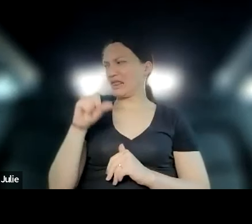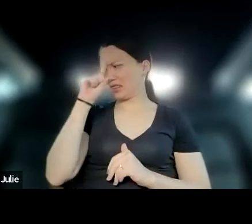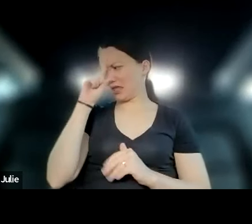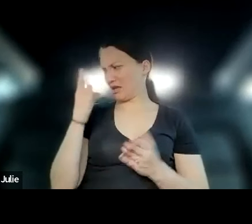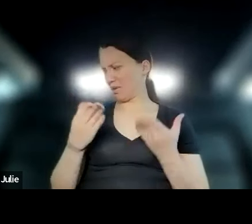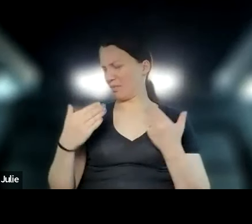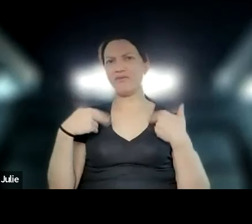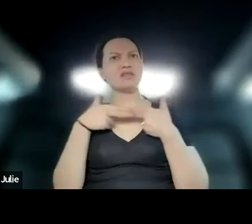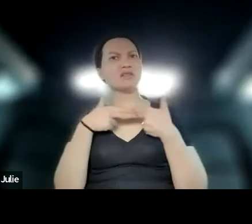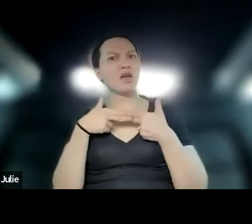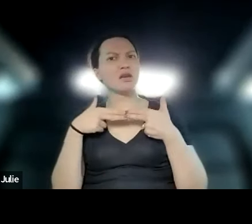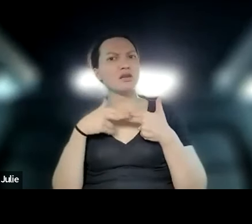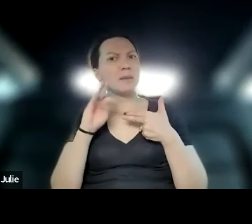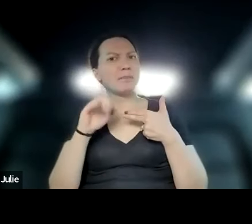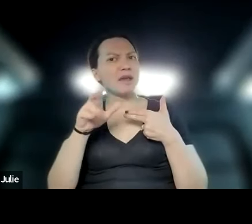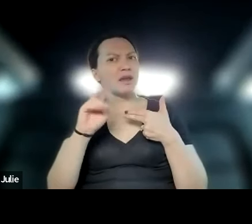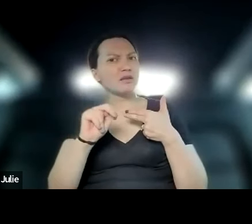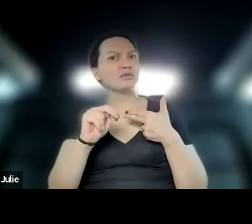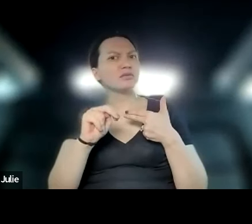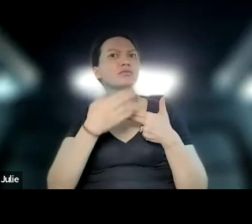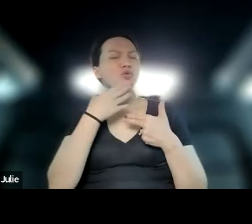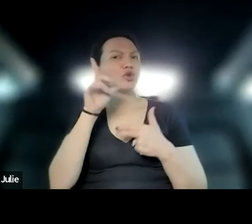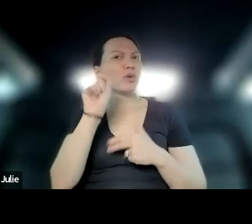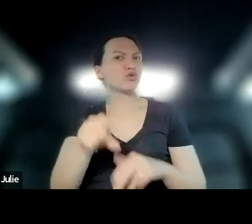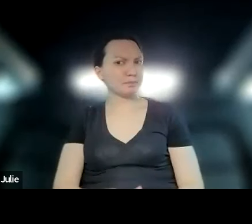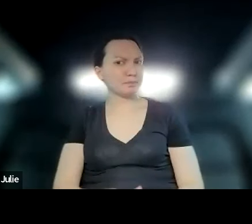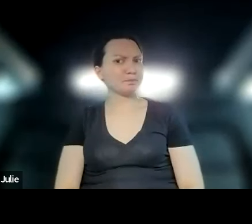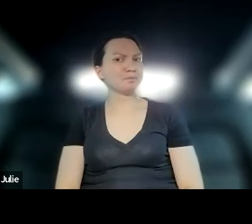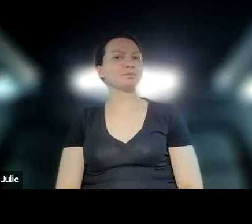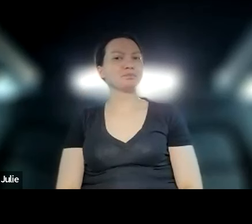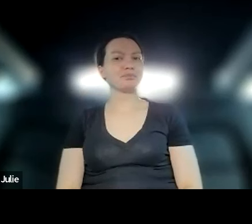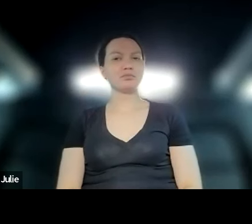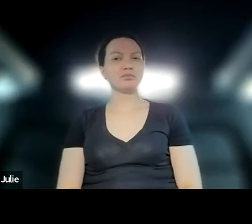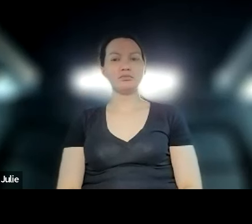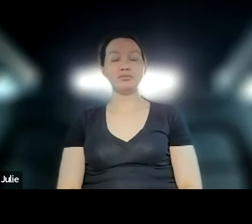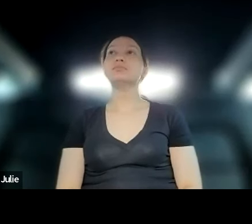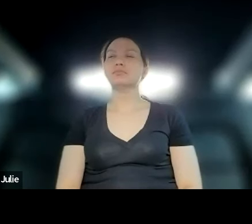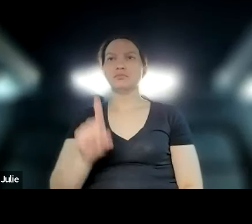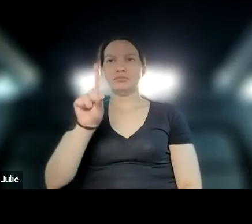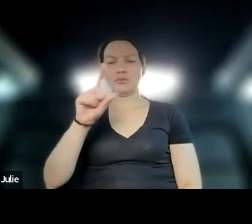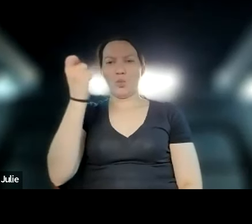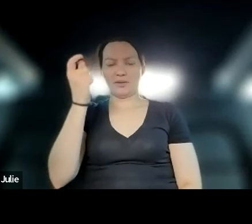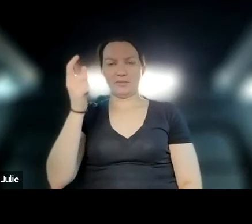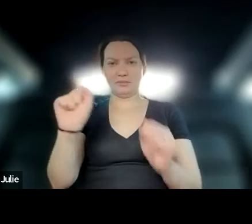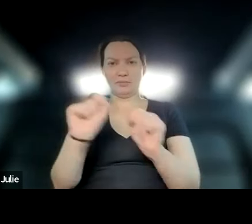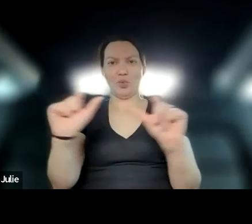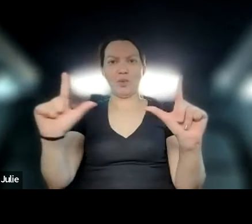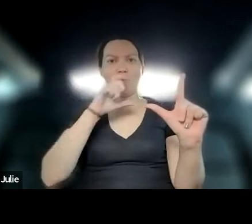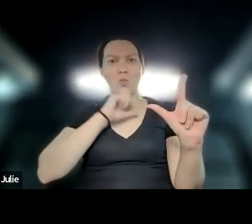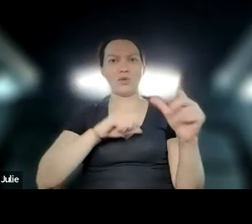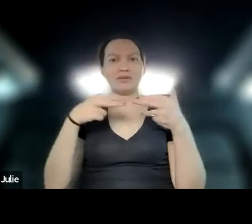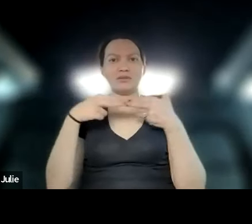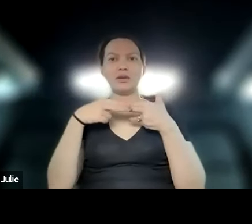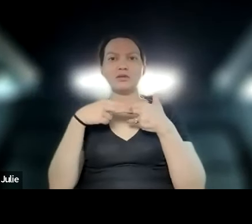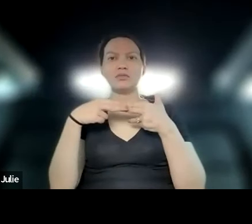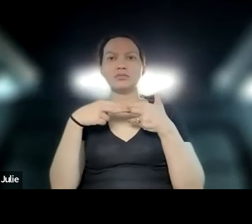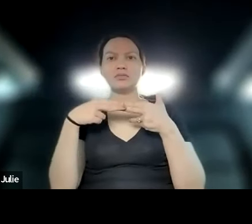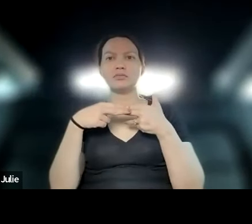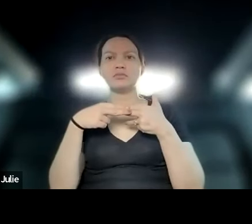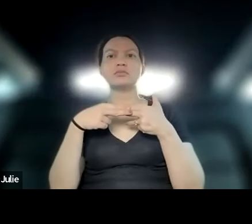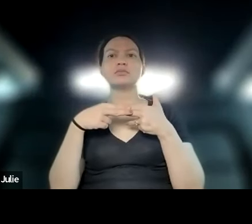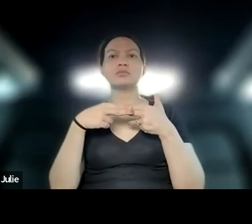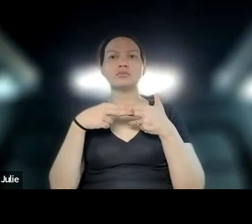slide on it, Meg. It's a great question. Yeah, let me pull up an older slide set that we sent